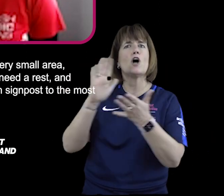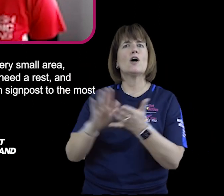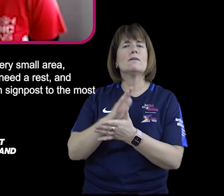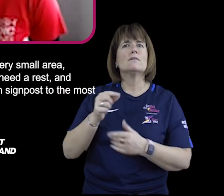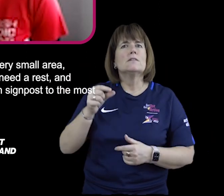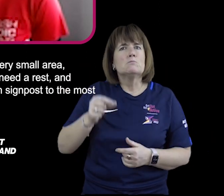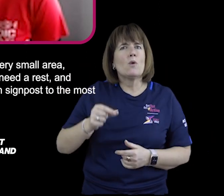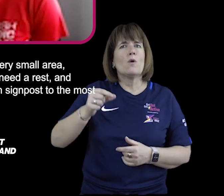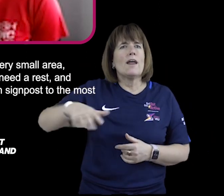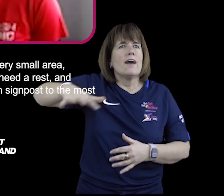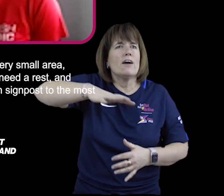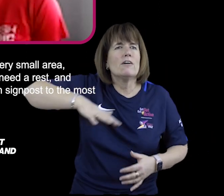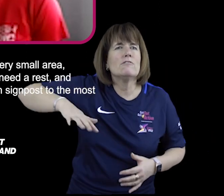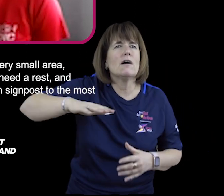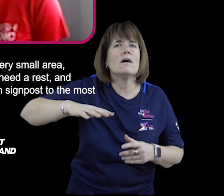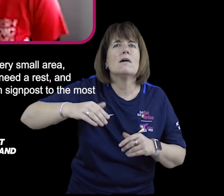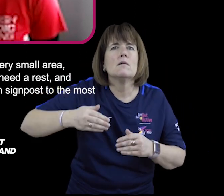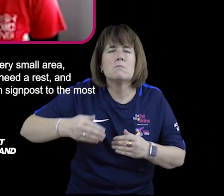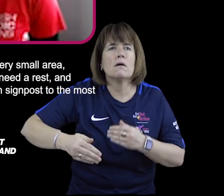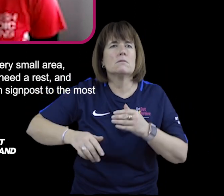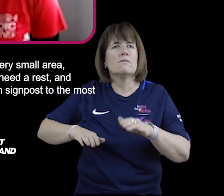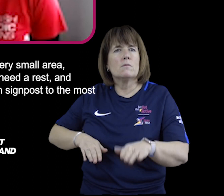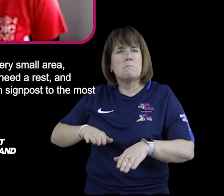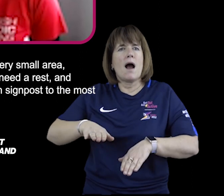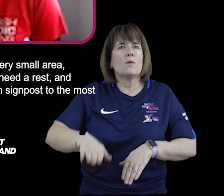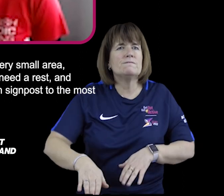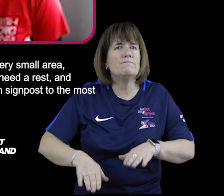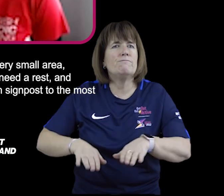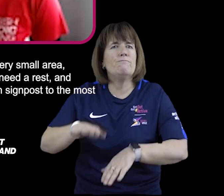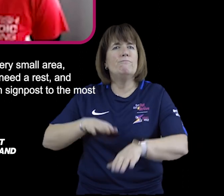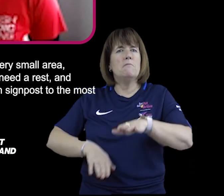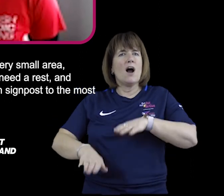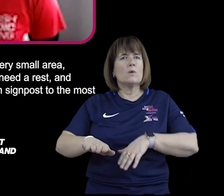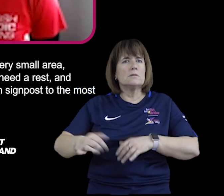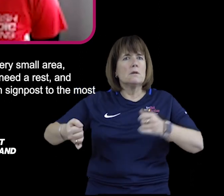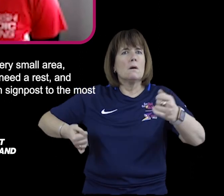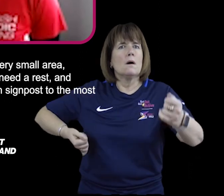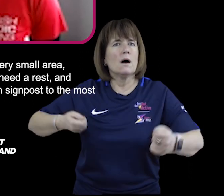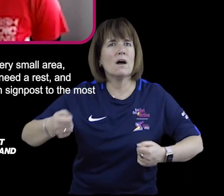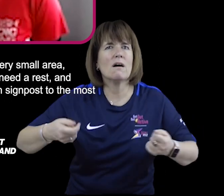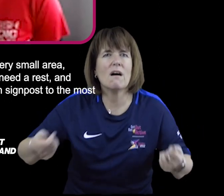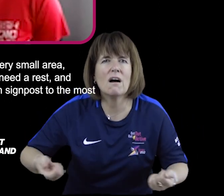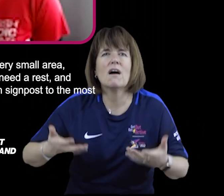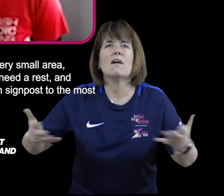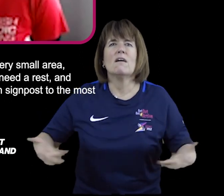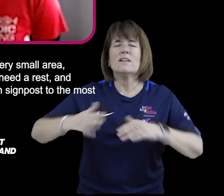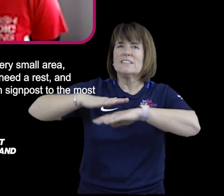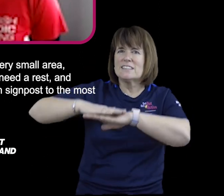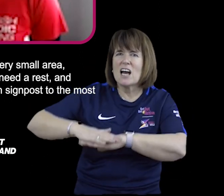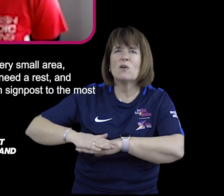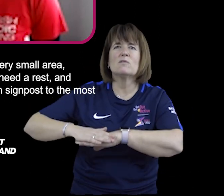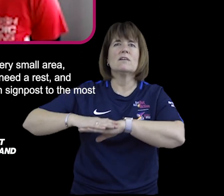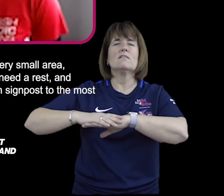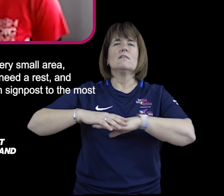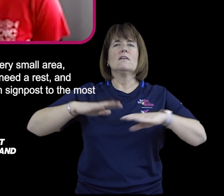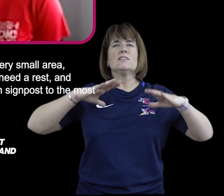We can arrange that there could be places to sit down if you need a rest. And during that period, we get to know each other, develop a sense